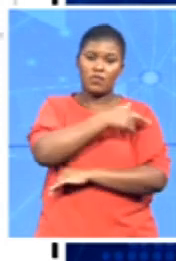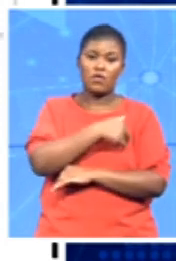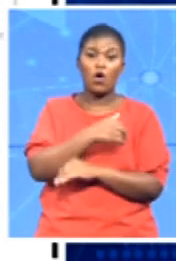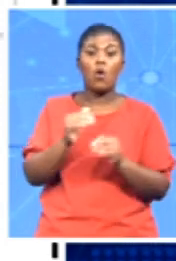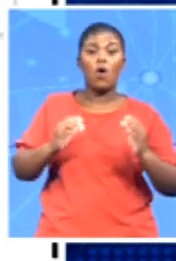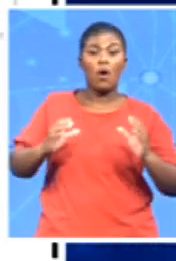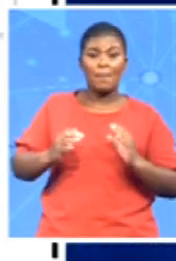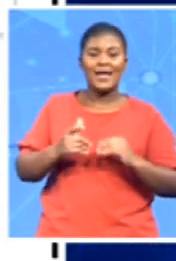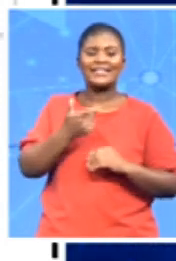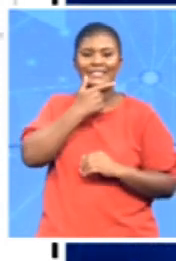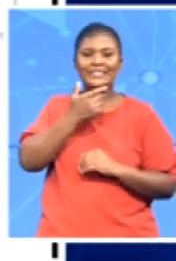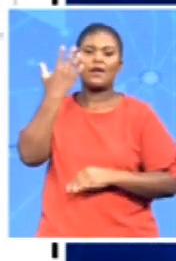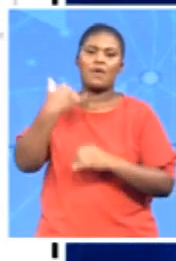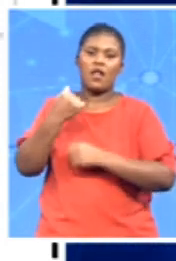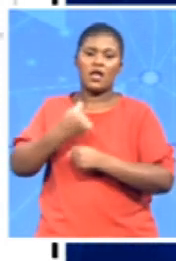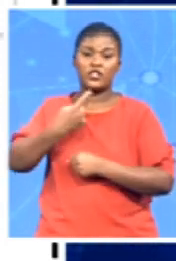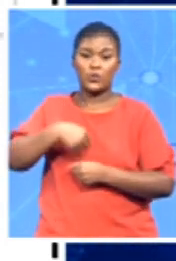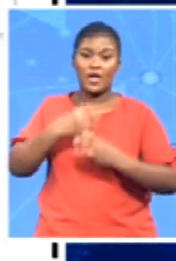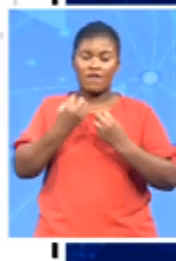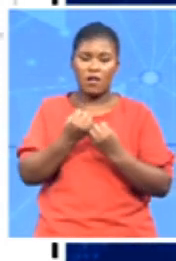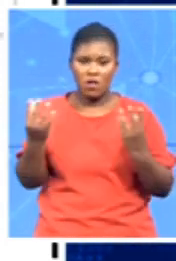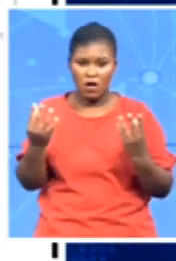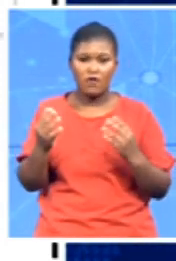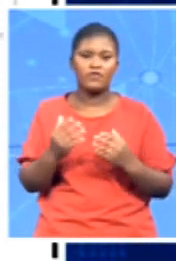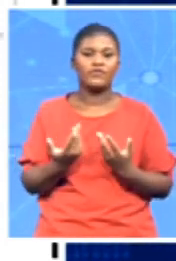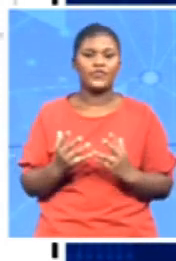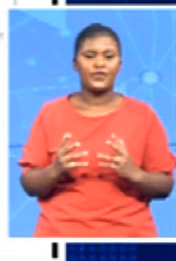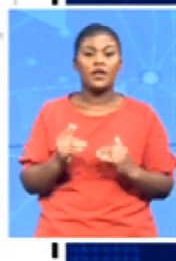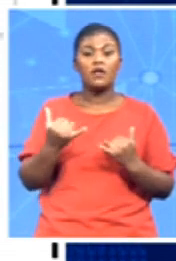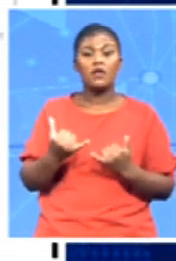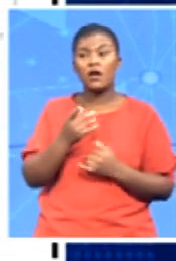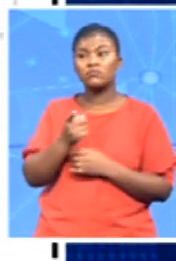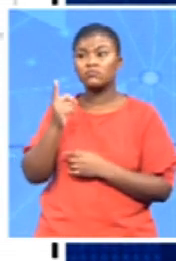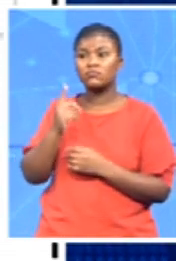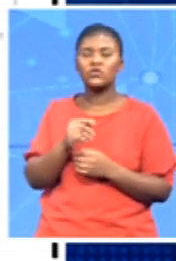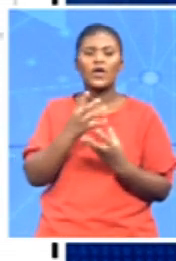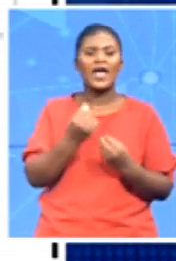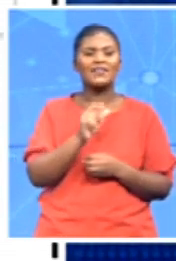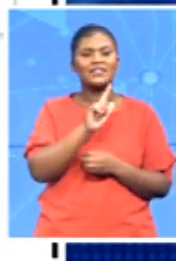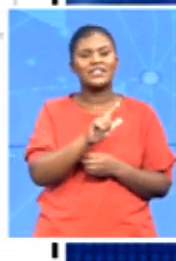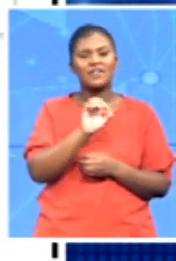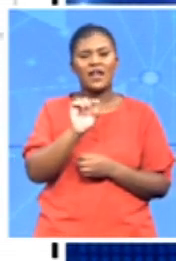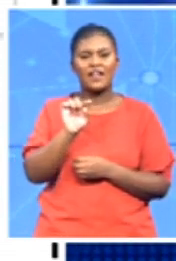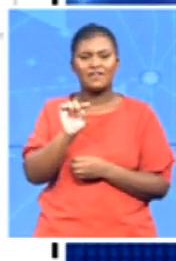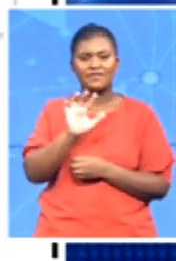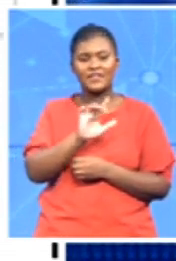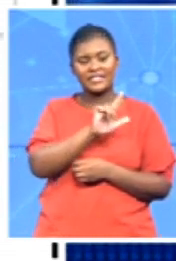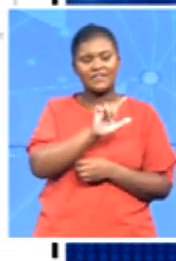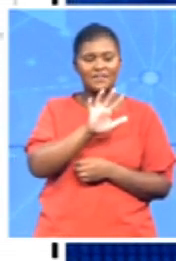of cases. So there's only 757 active cases for healthcare workers now. That's